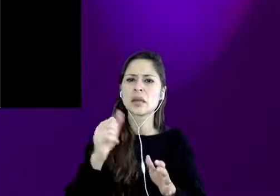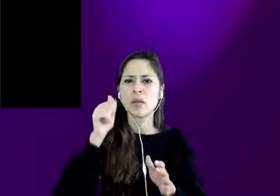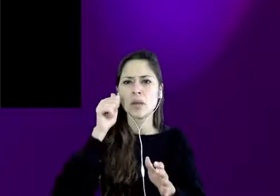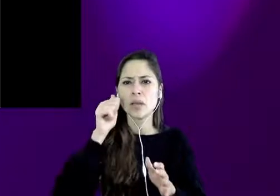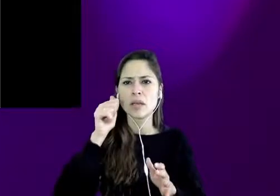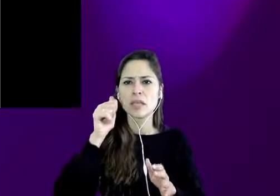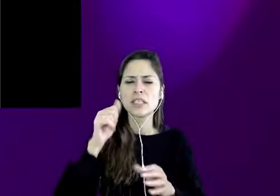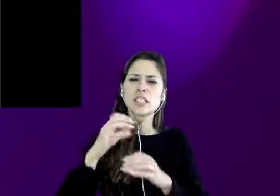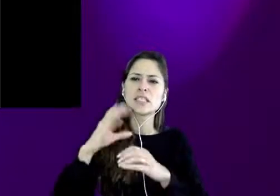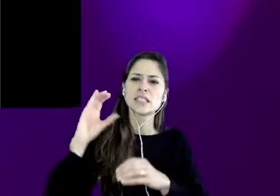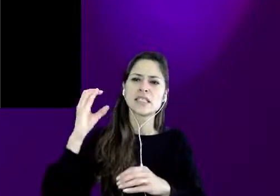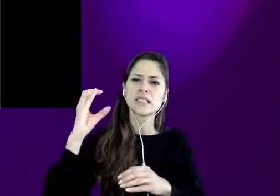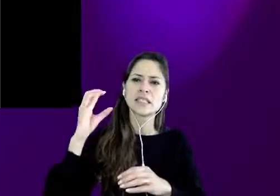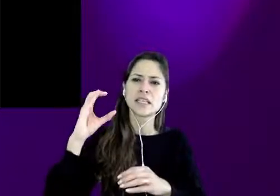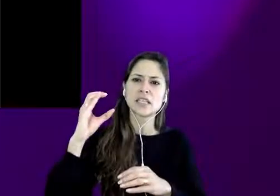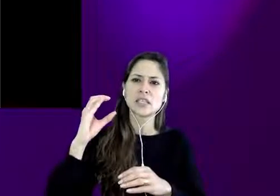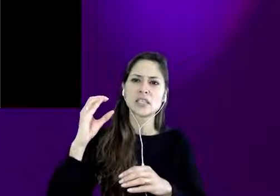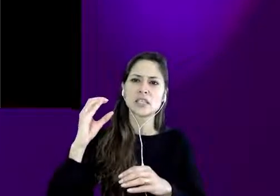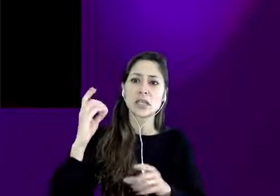are smart,